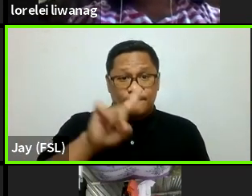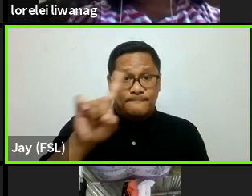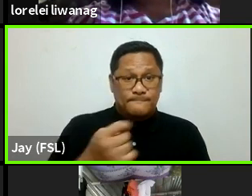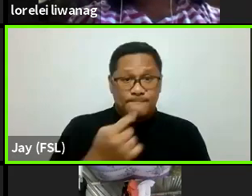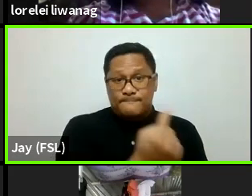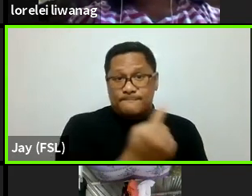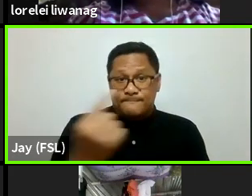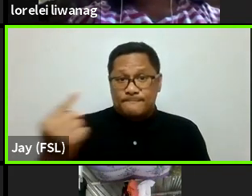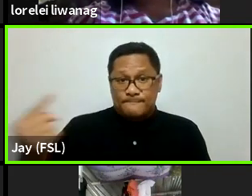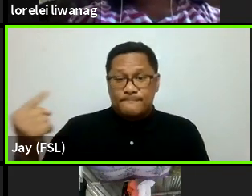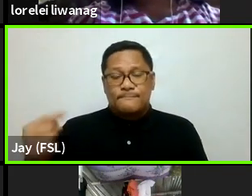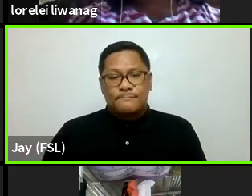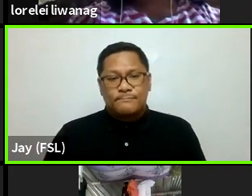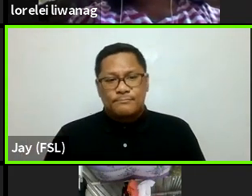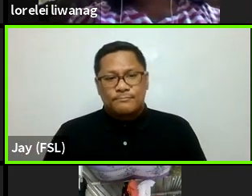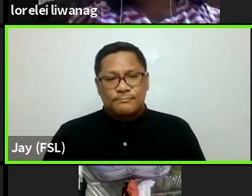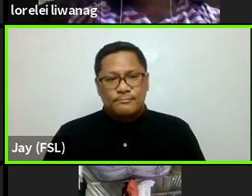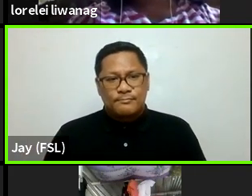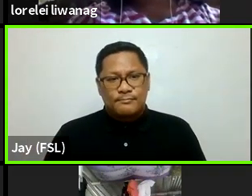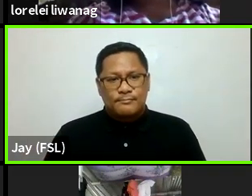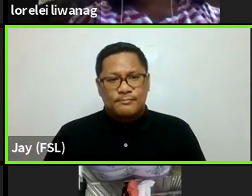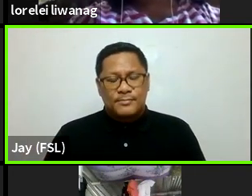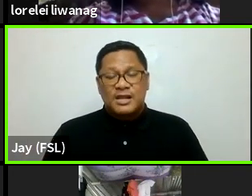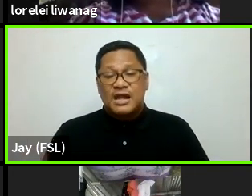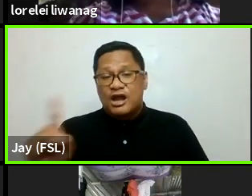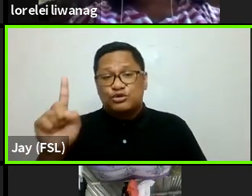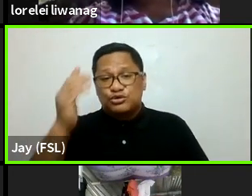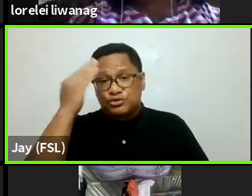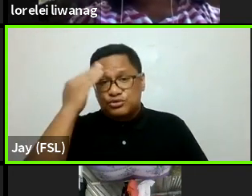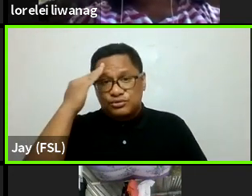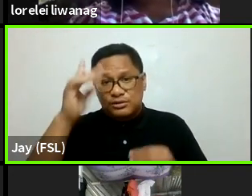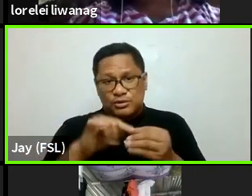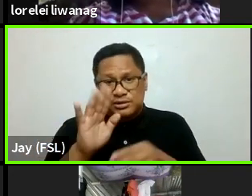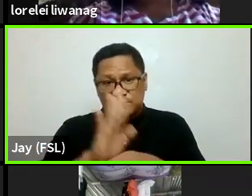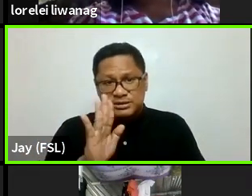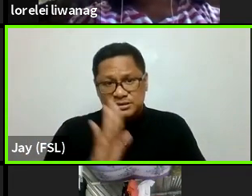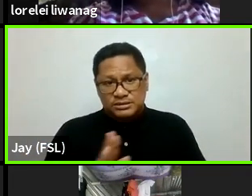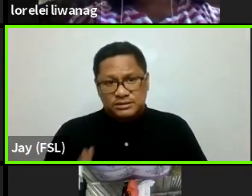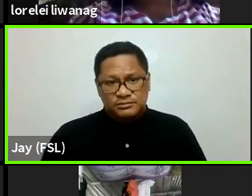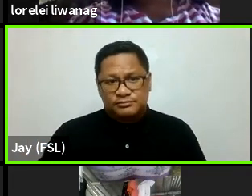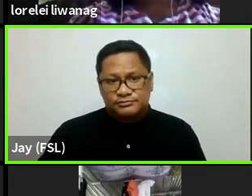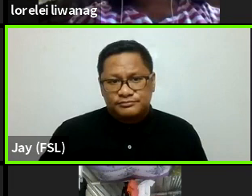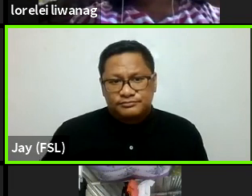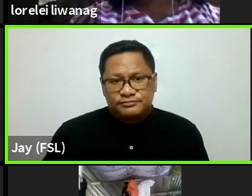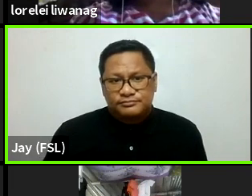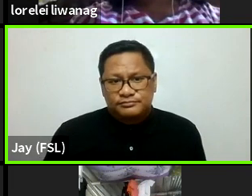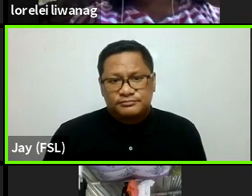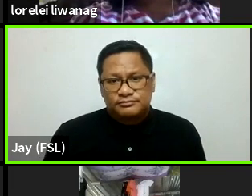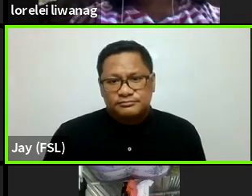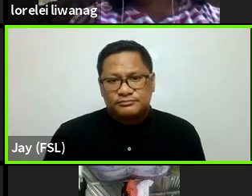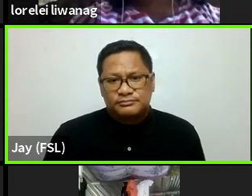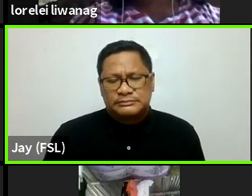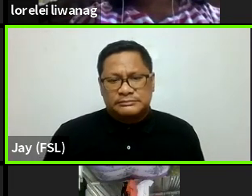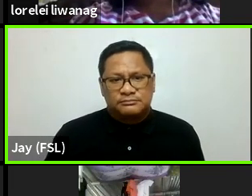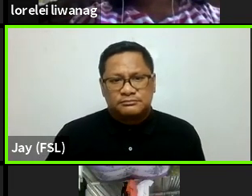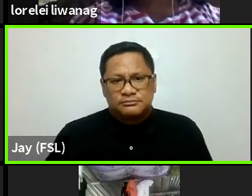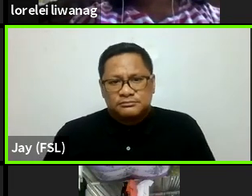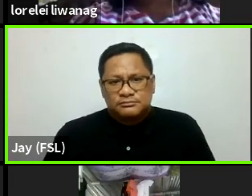is, what do you really know about business? Sino kaya dito? I will unmute everybody.